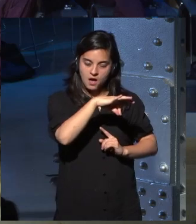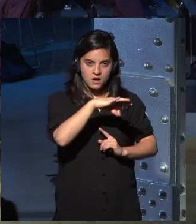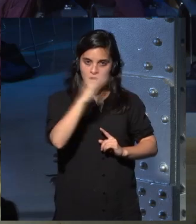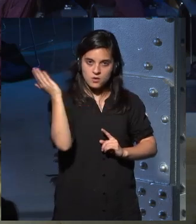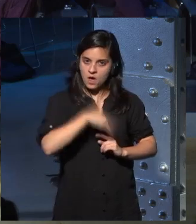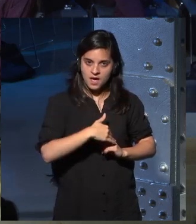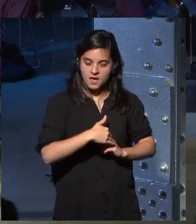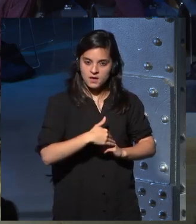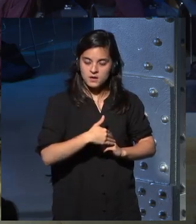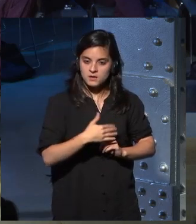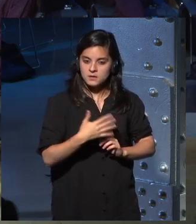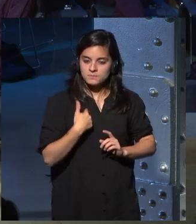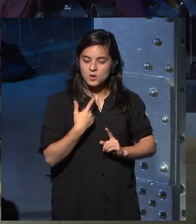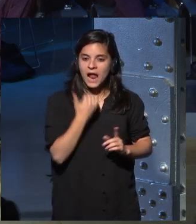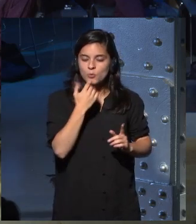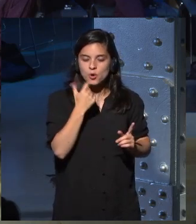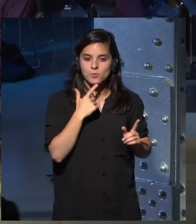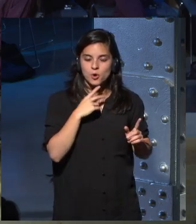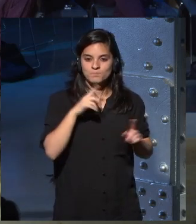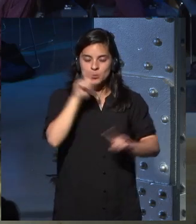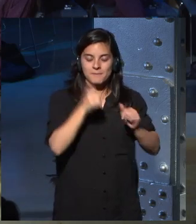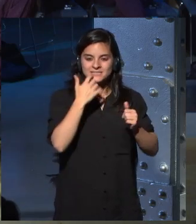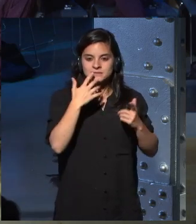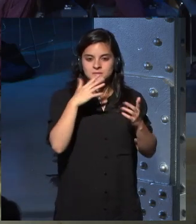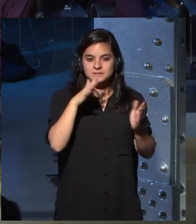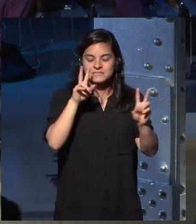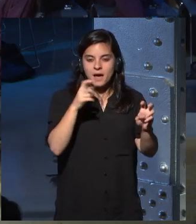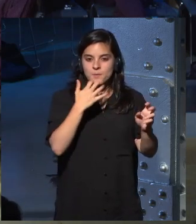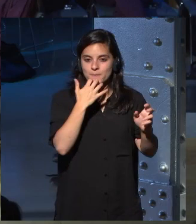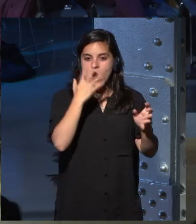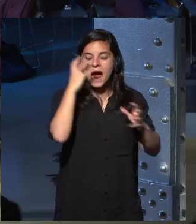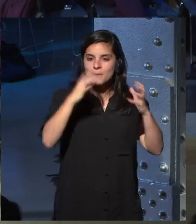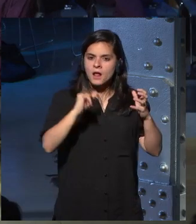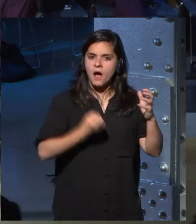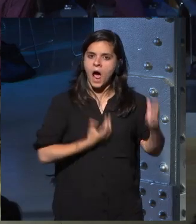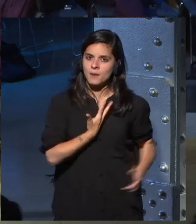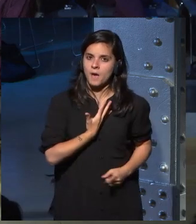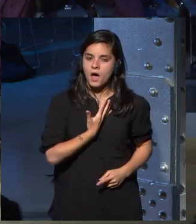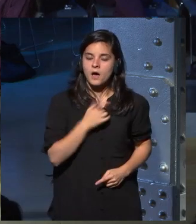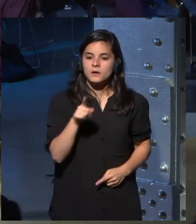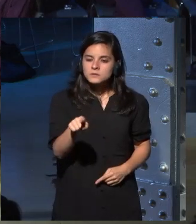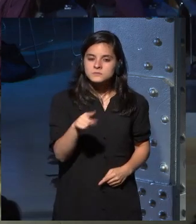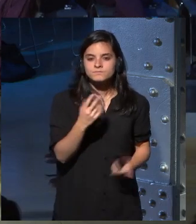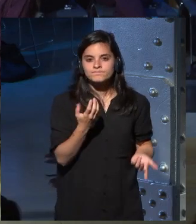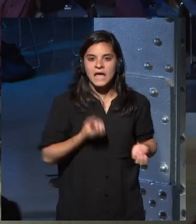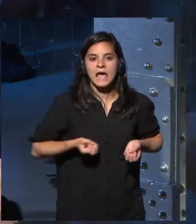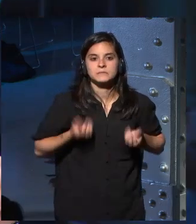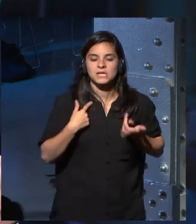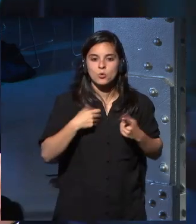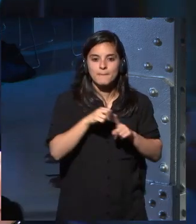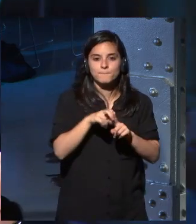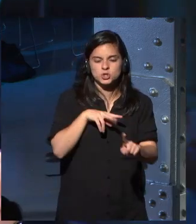animal has a soul. And here I think she expresses a position that is common in